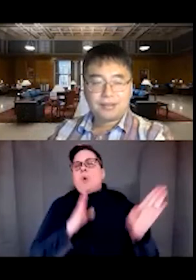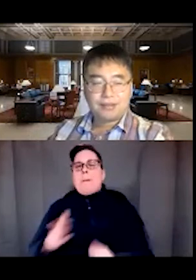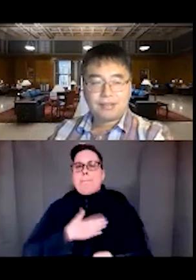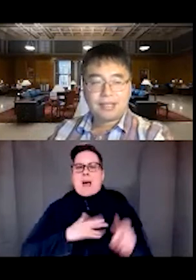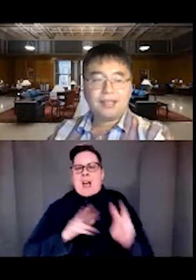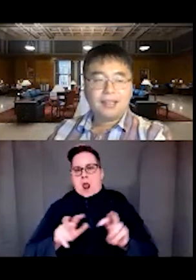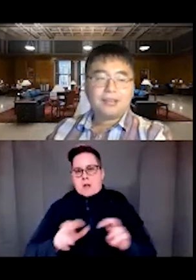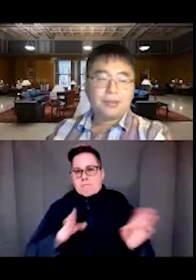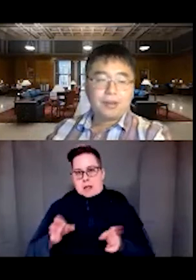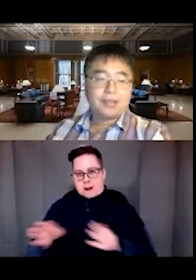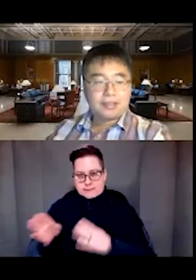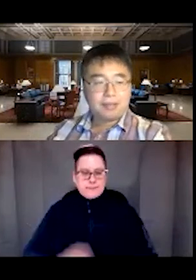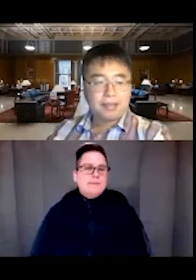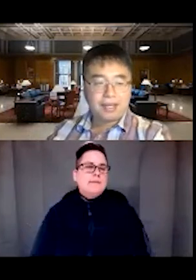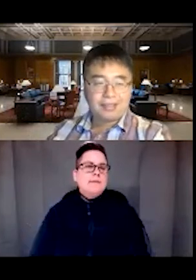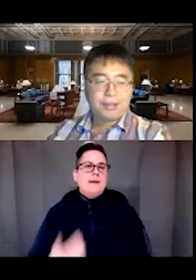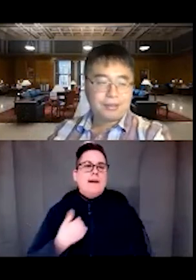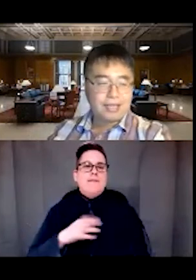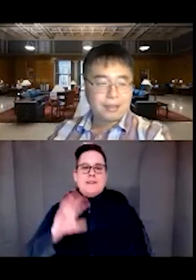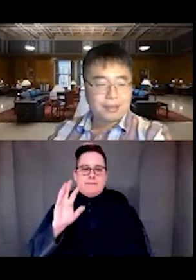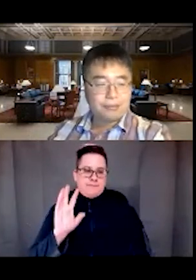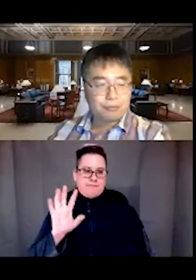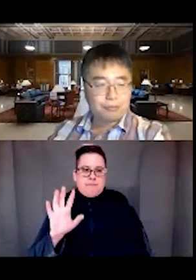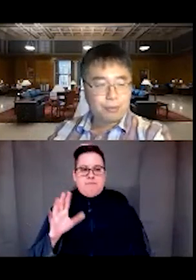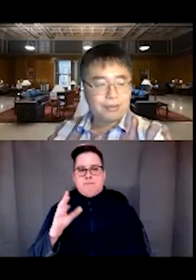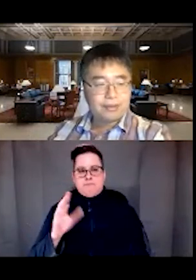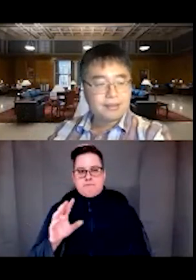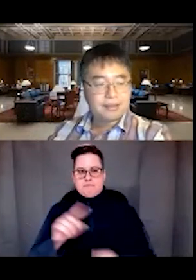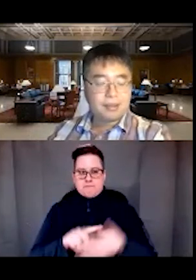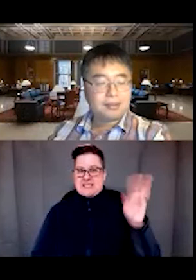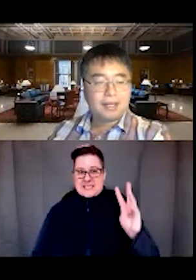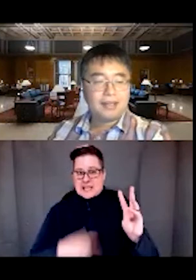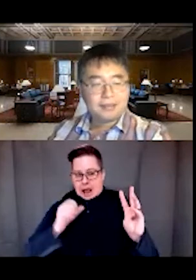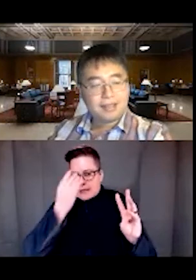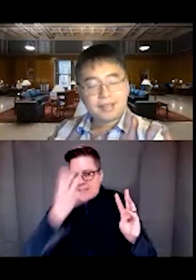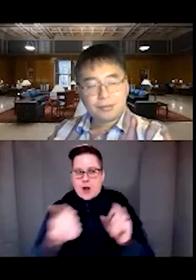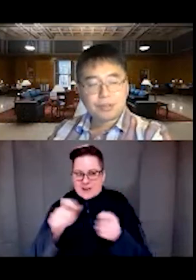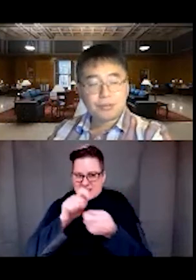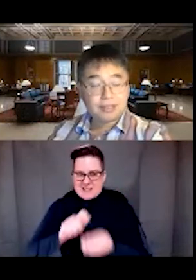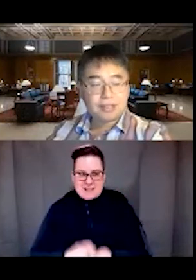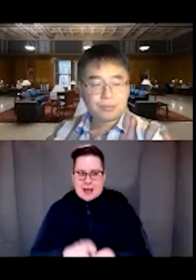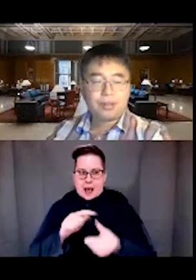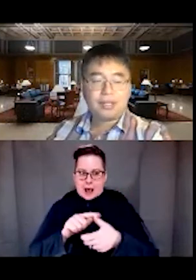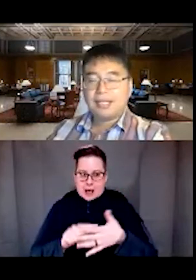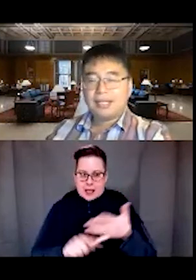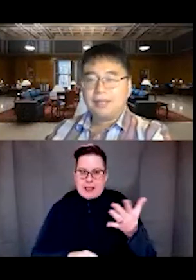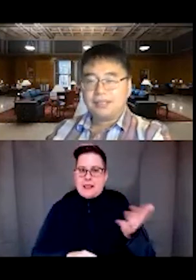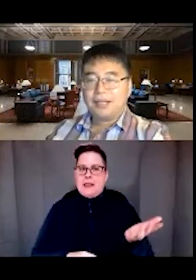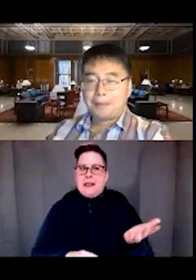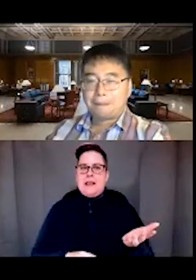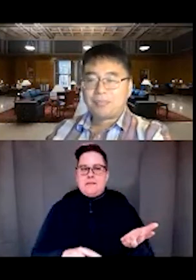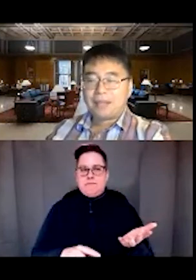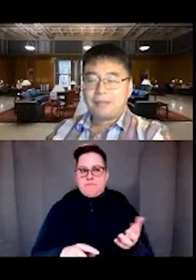this of study. So there are six plans, so I can tell you exactly what these, you know, site, which of these sites were,